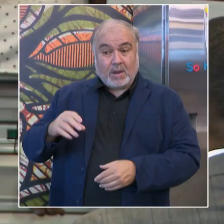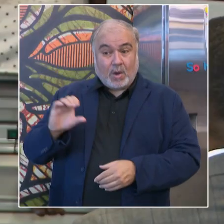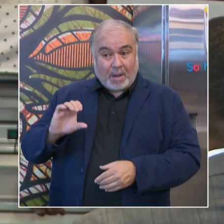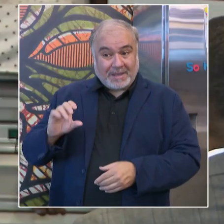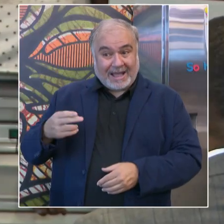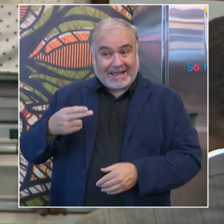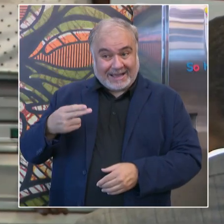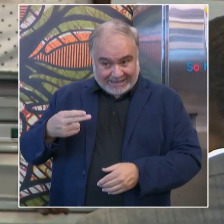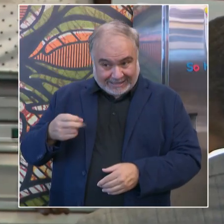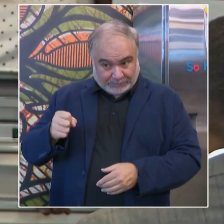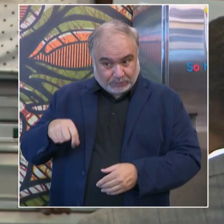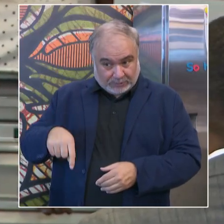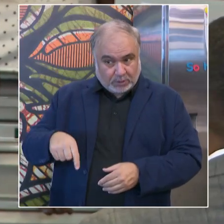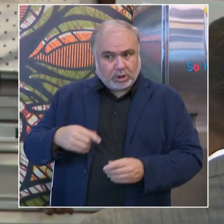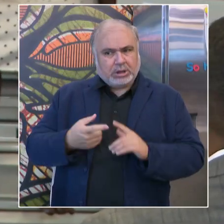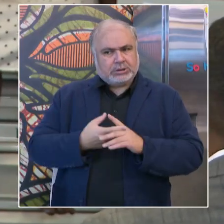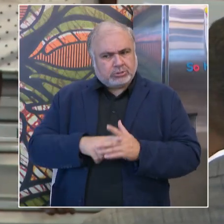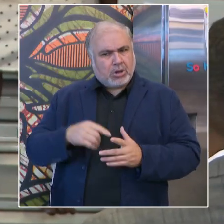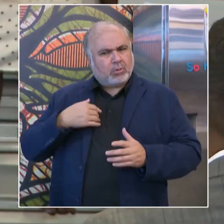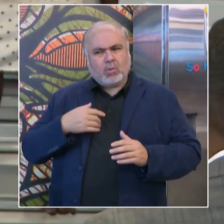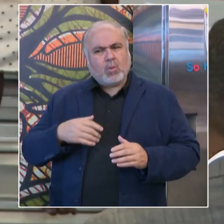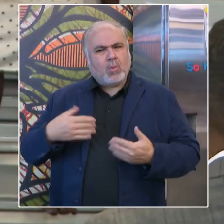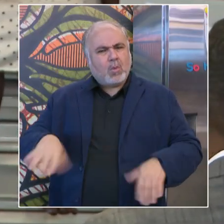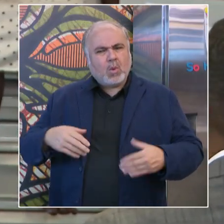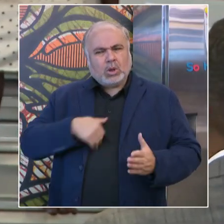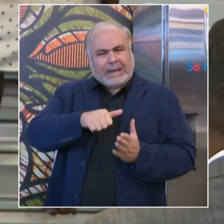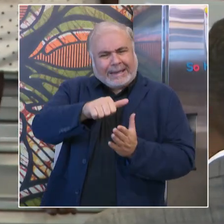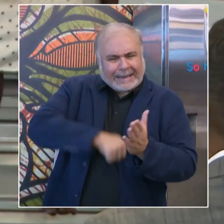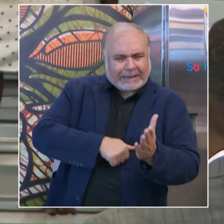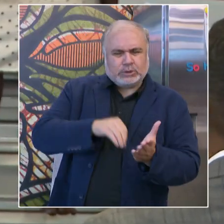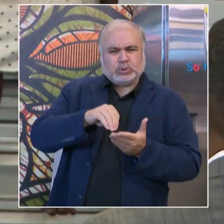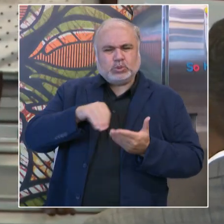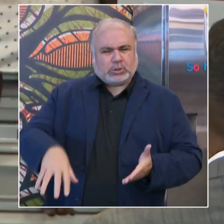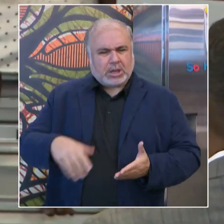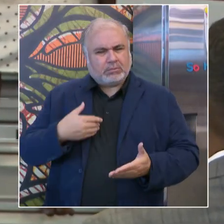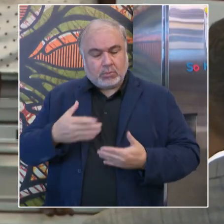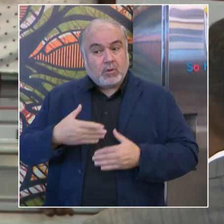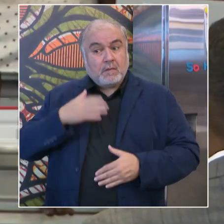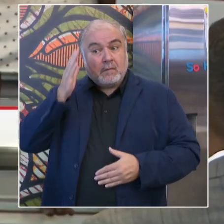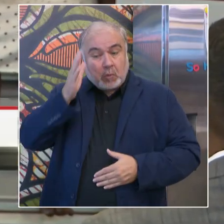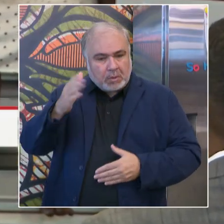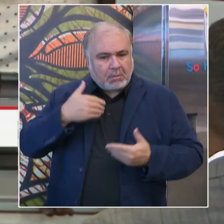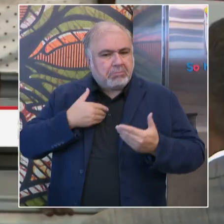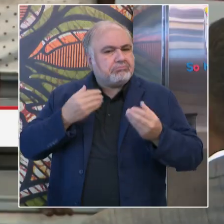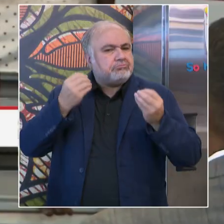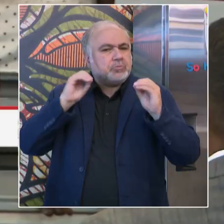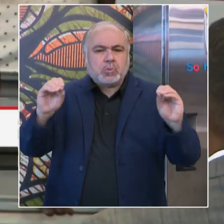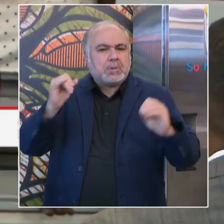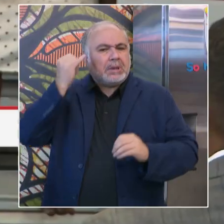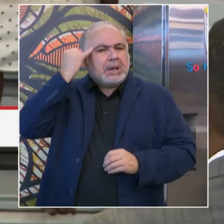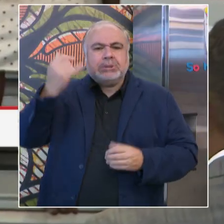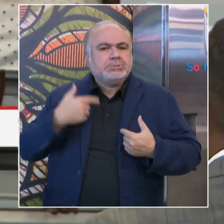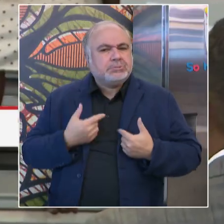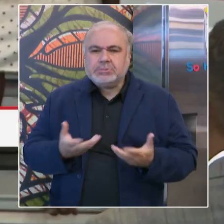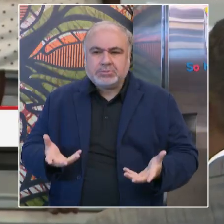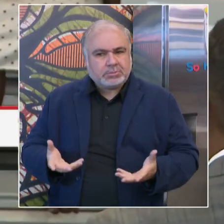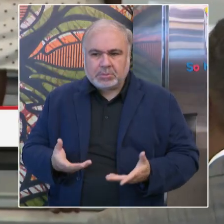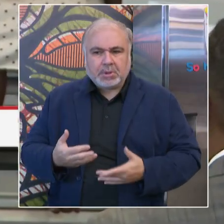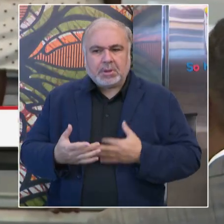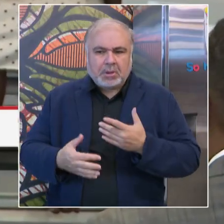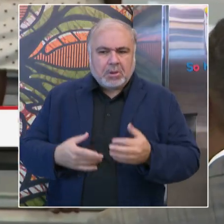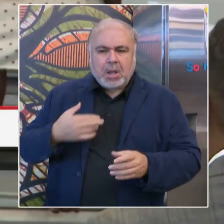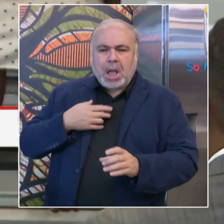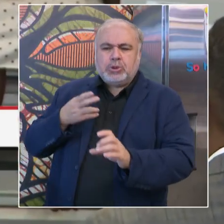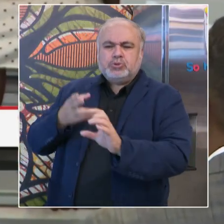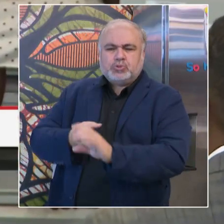I wanted to do. Then I joined the Ward 5 Advanced Technical Center, or ATC, and it was just to fulfill a graduation requirement,